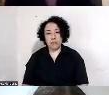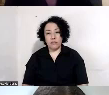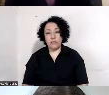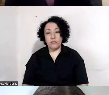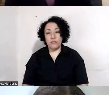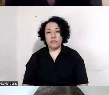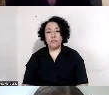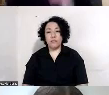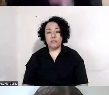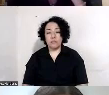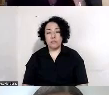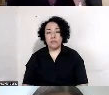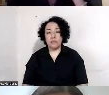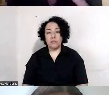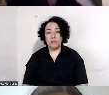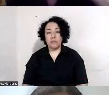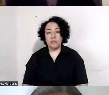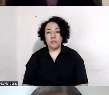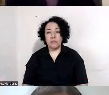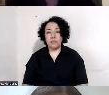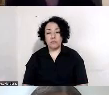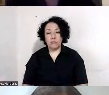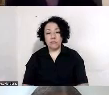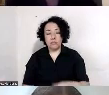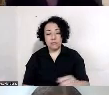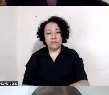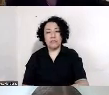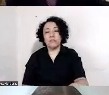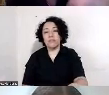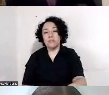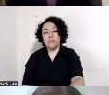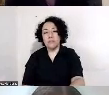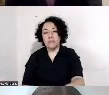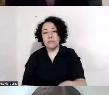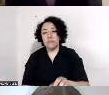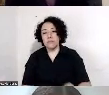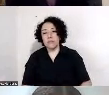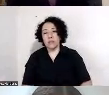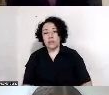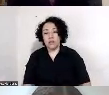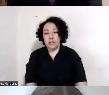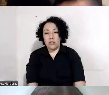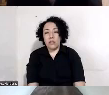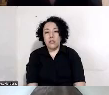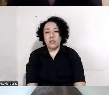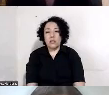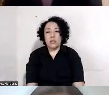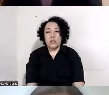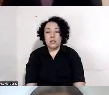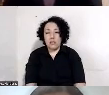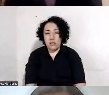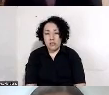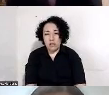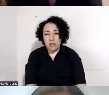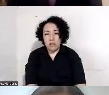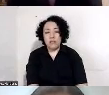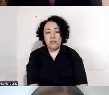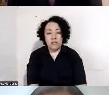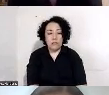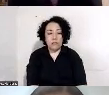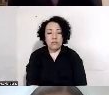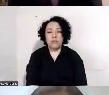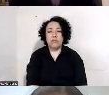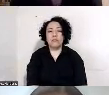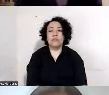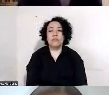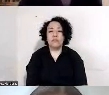graduated. So they may have attended first a community college or a college closer to their home. And then later, after a year or two,